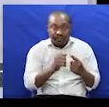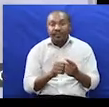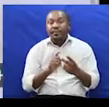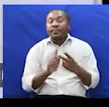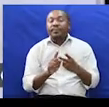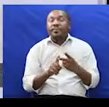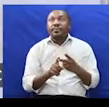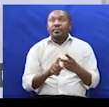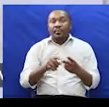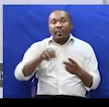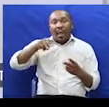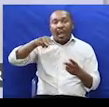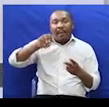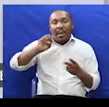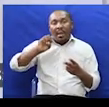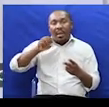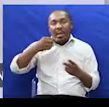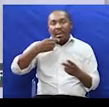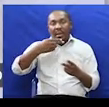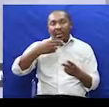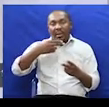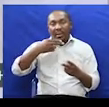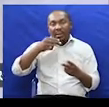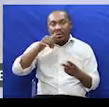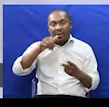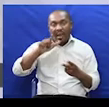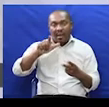we have methyl orange,